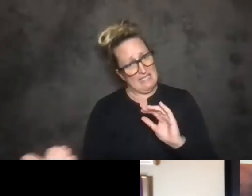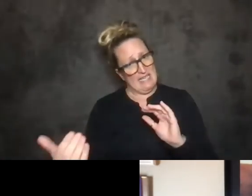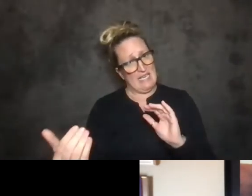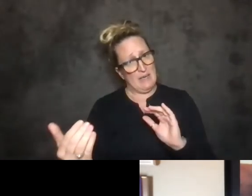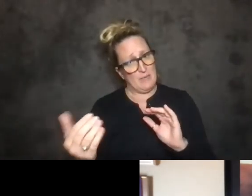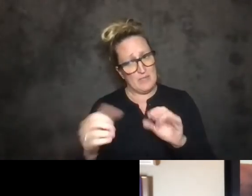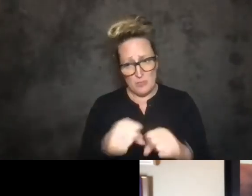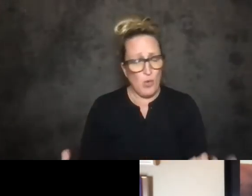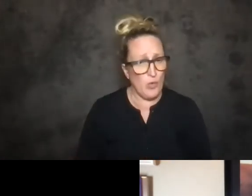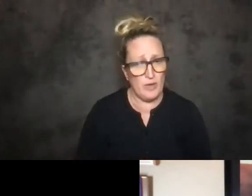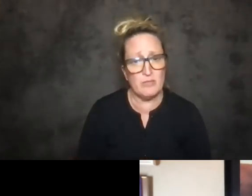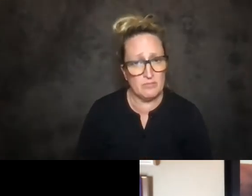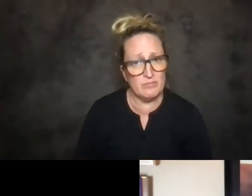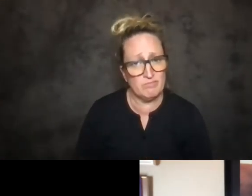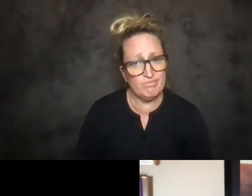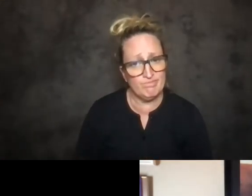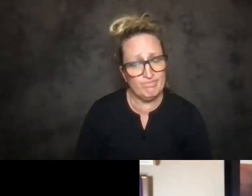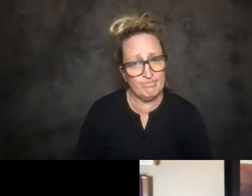broken.